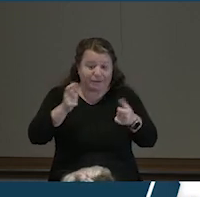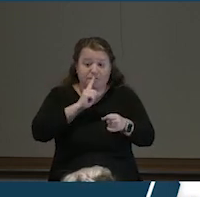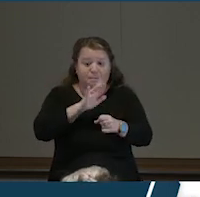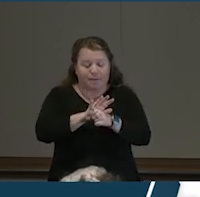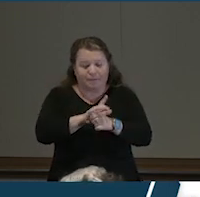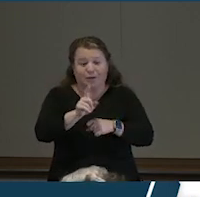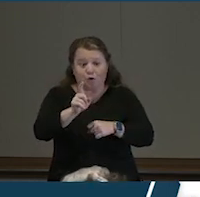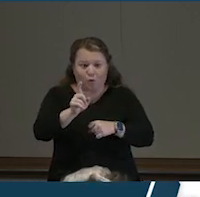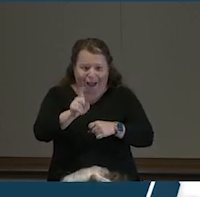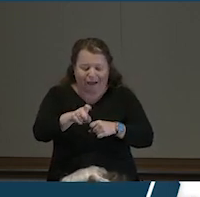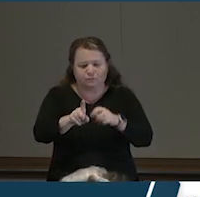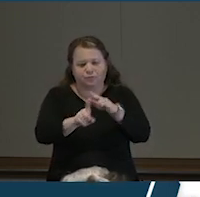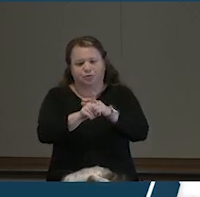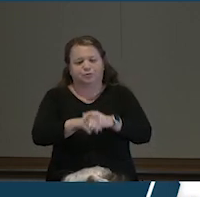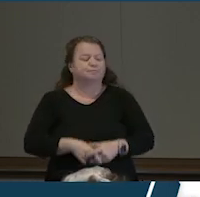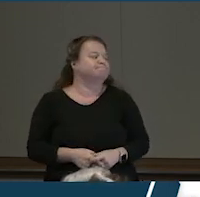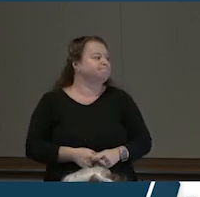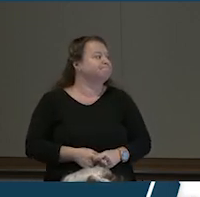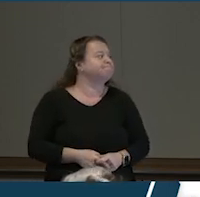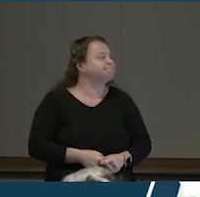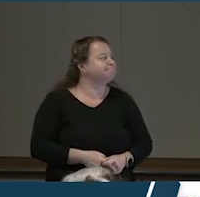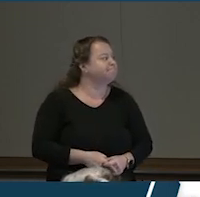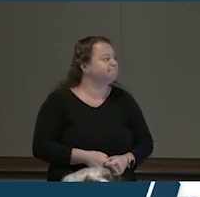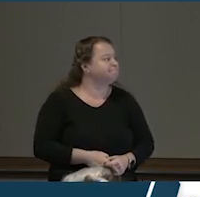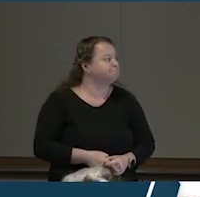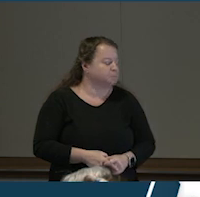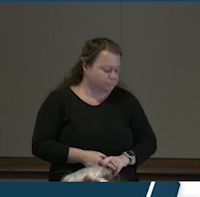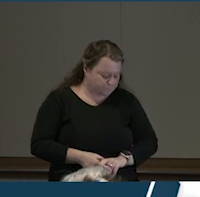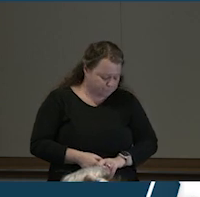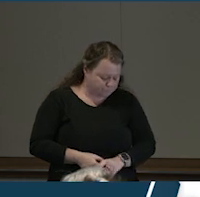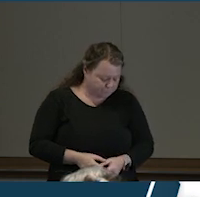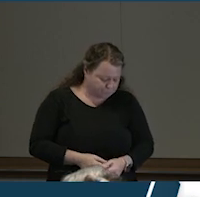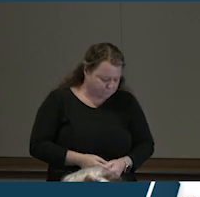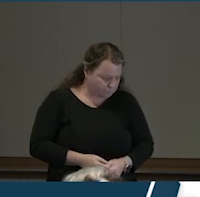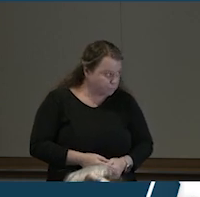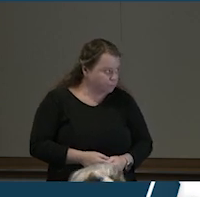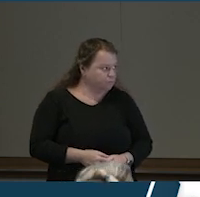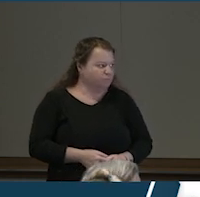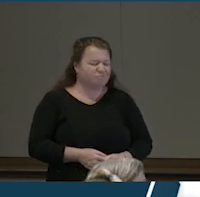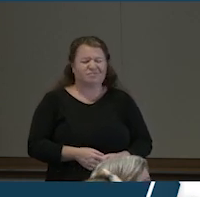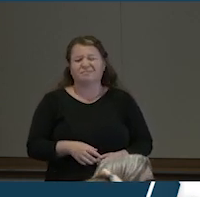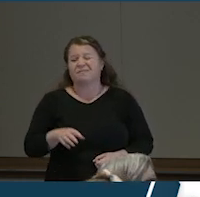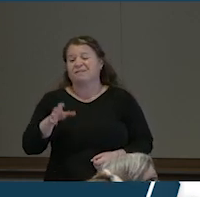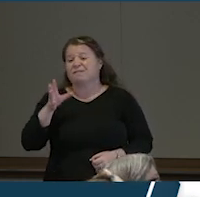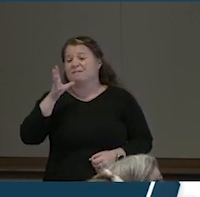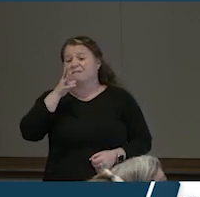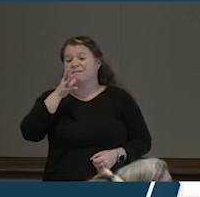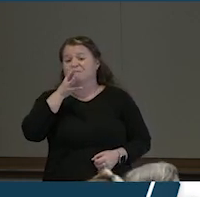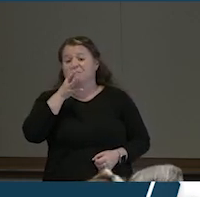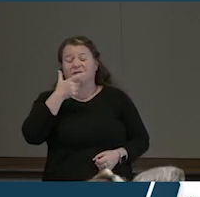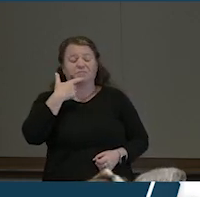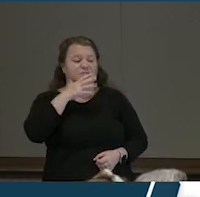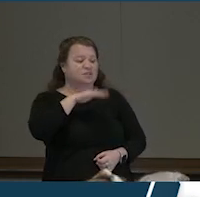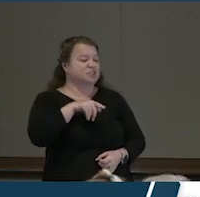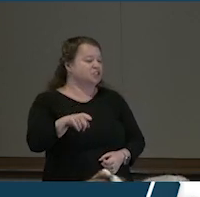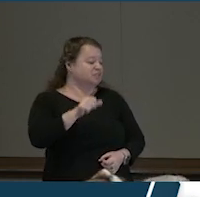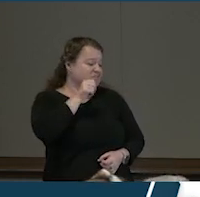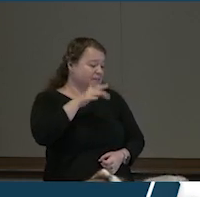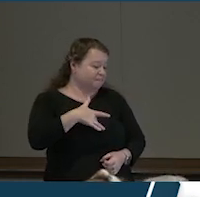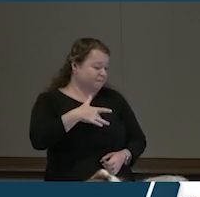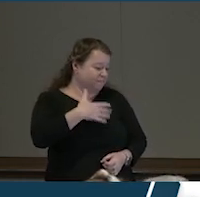to be committed. And so Mom said, yeah. She says she doesn't feel